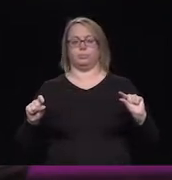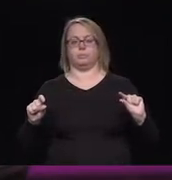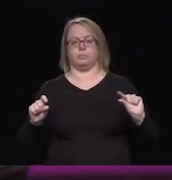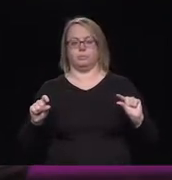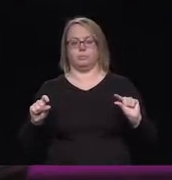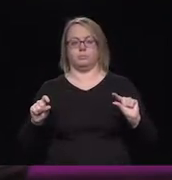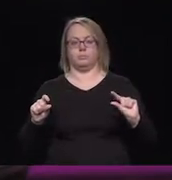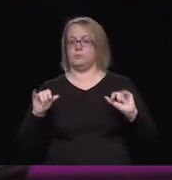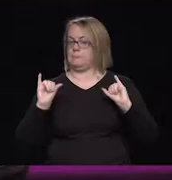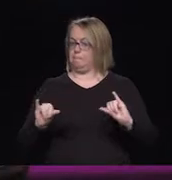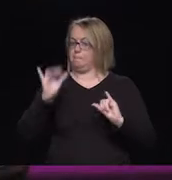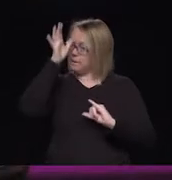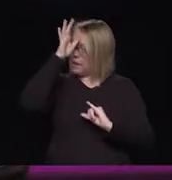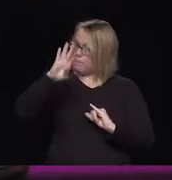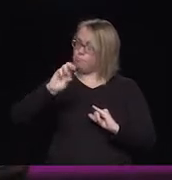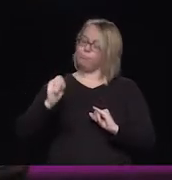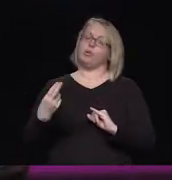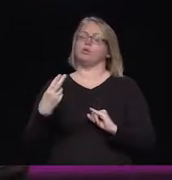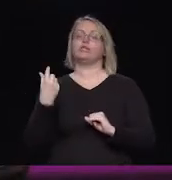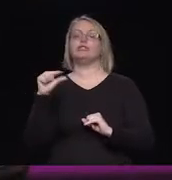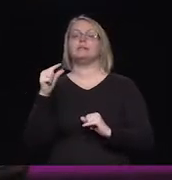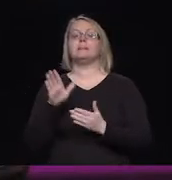Now I'm going to use a generous amount.